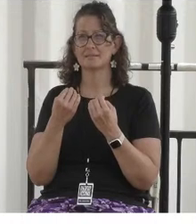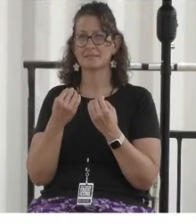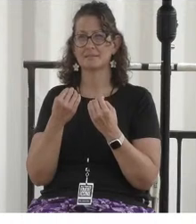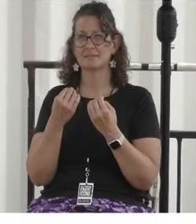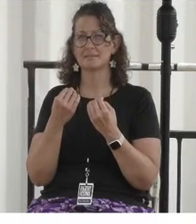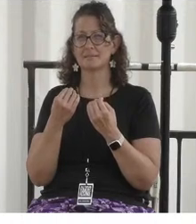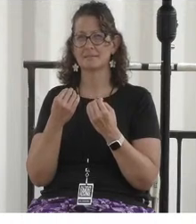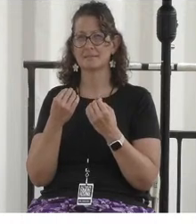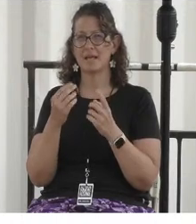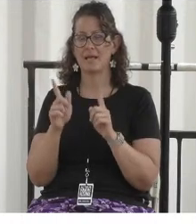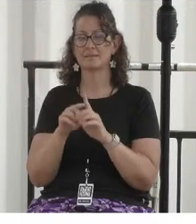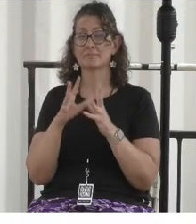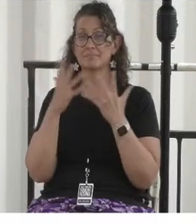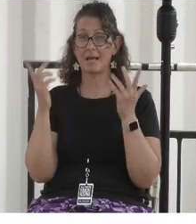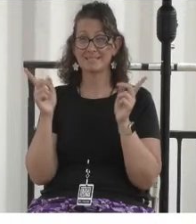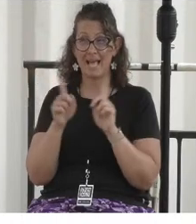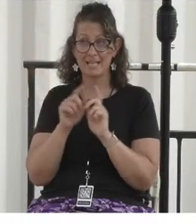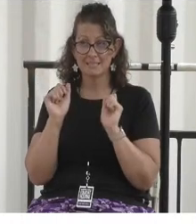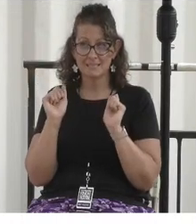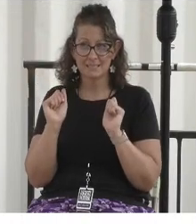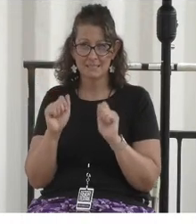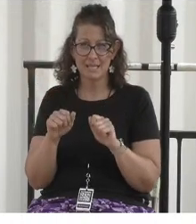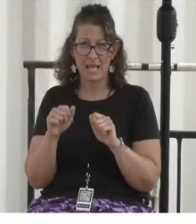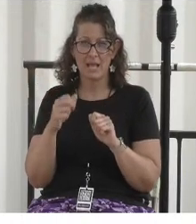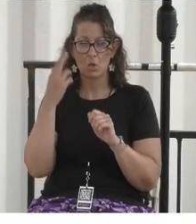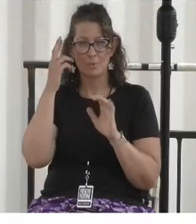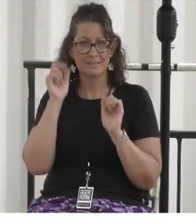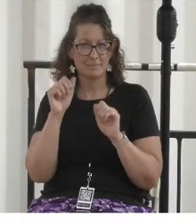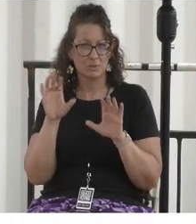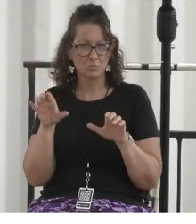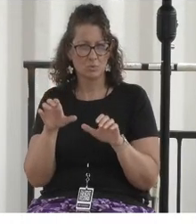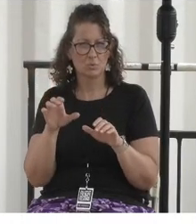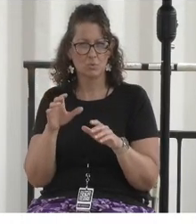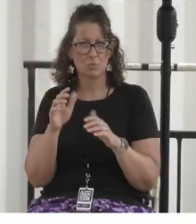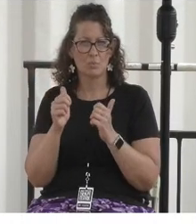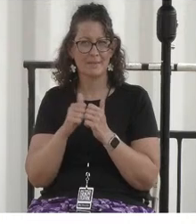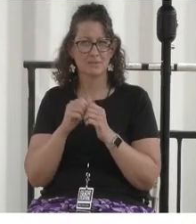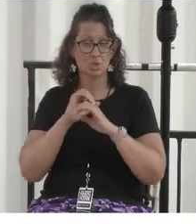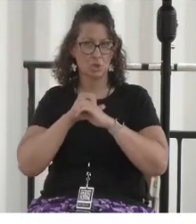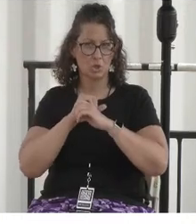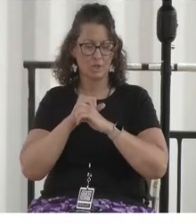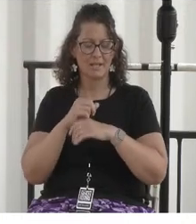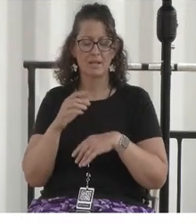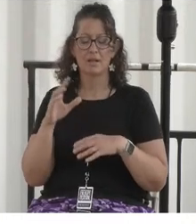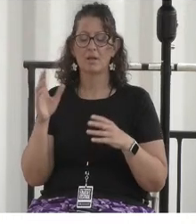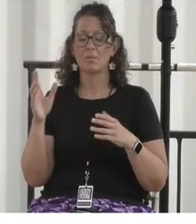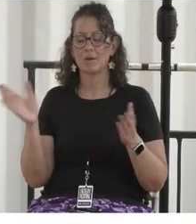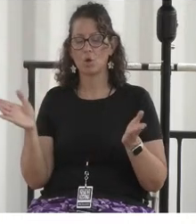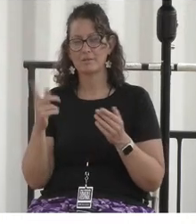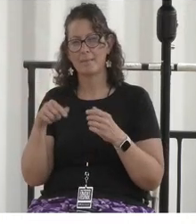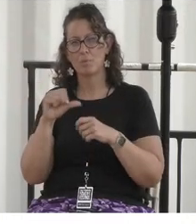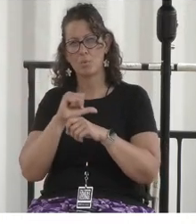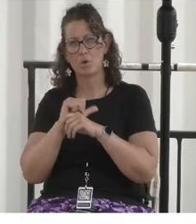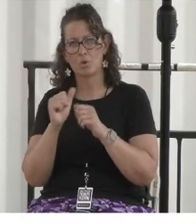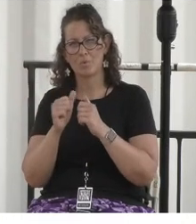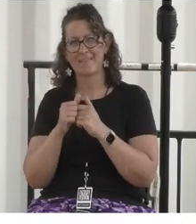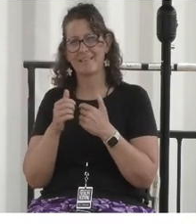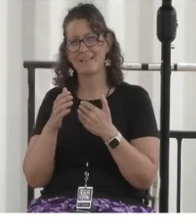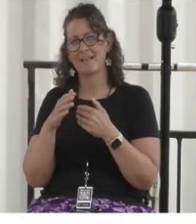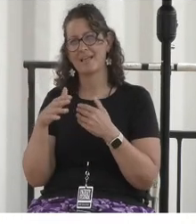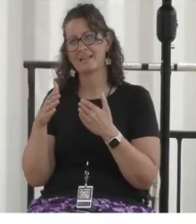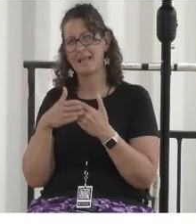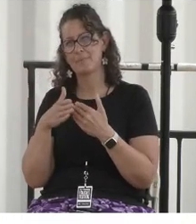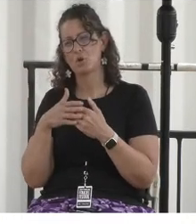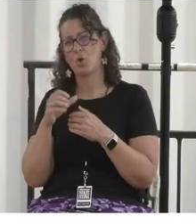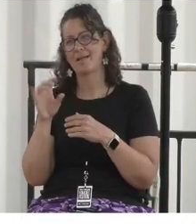as can reasonably done, bearing security in mind, to work with neighboring and like-minded